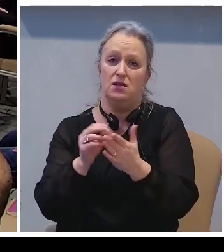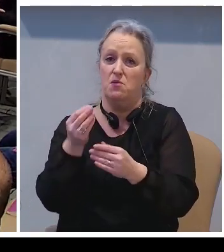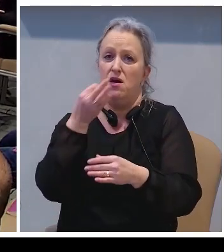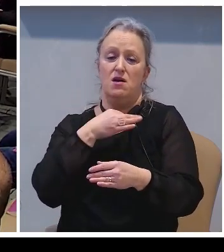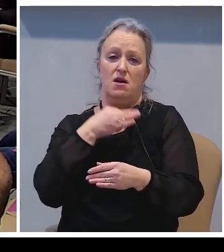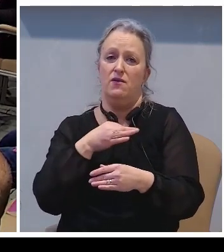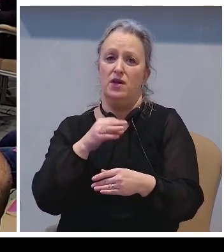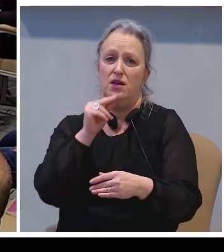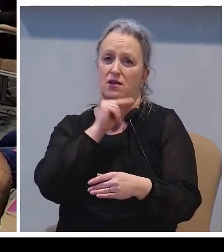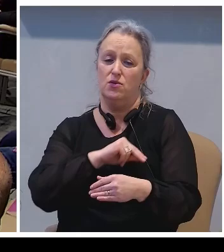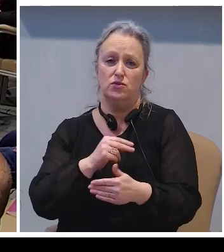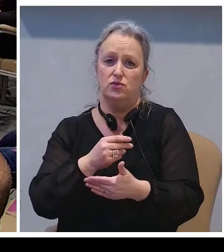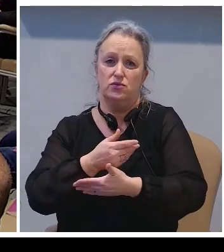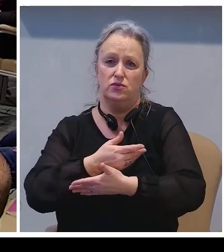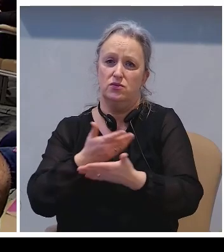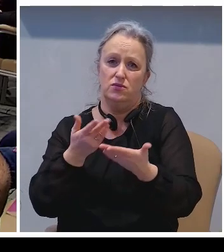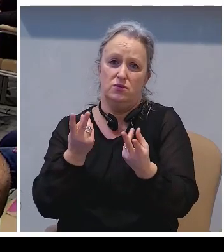is not enough muscle left